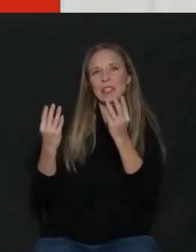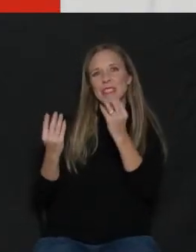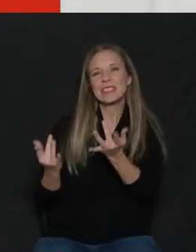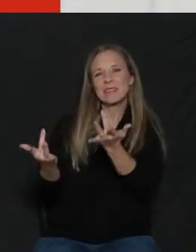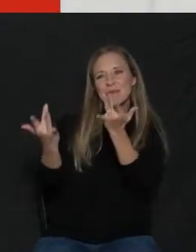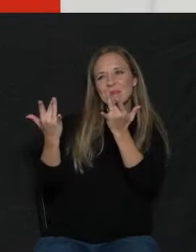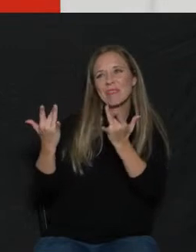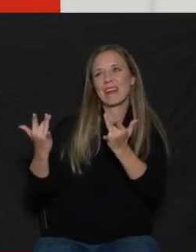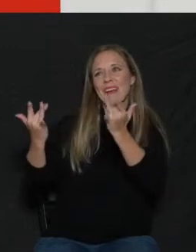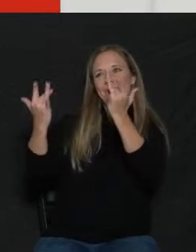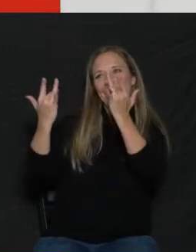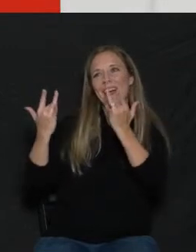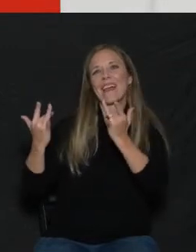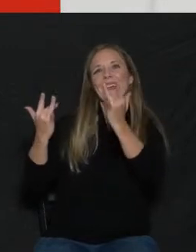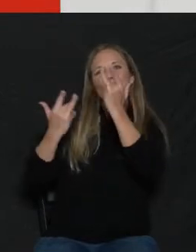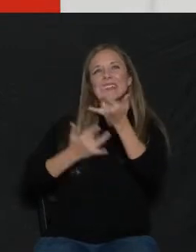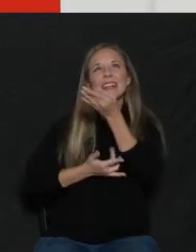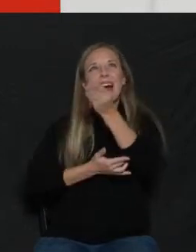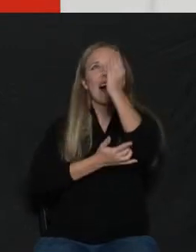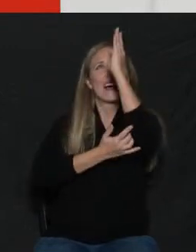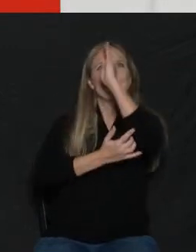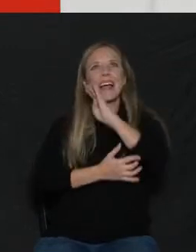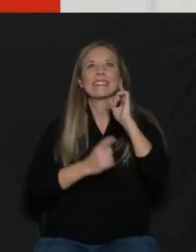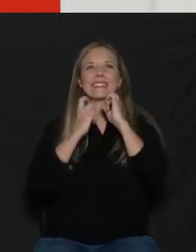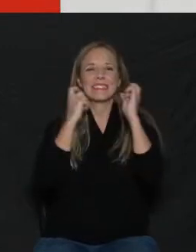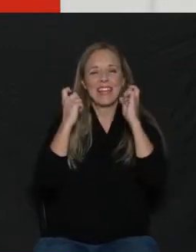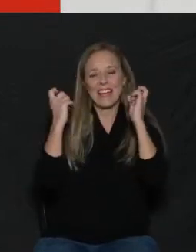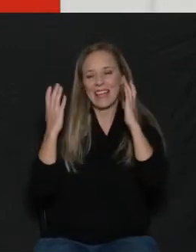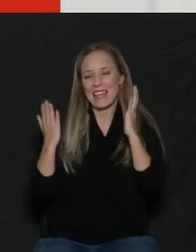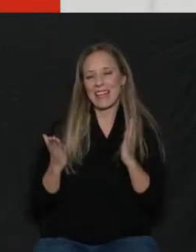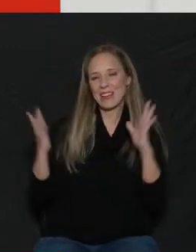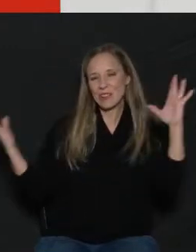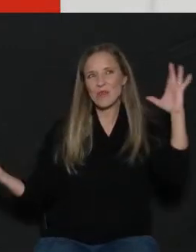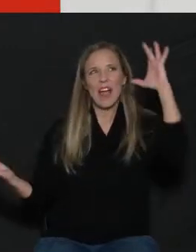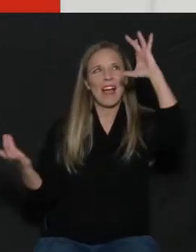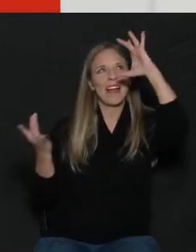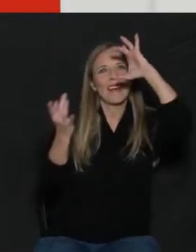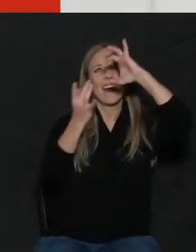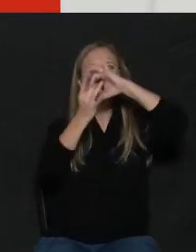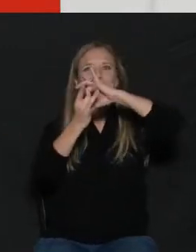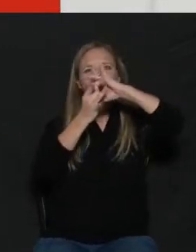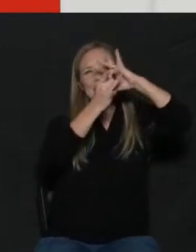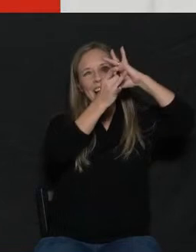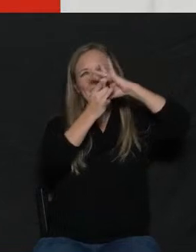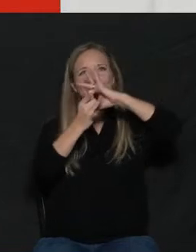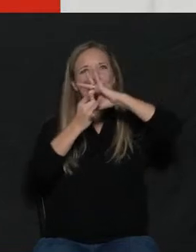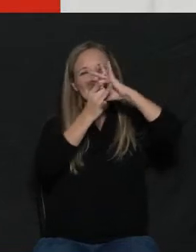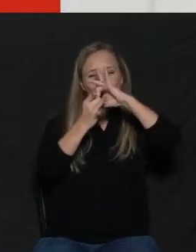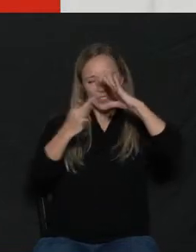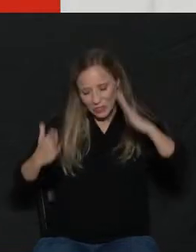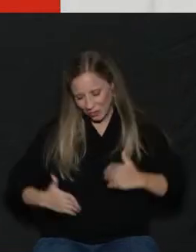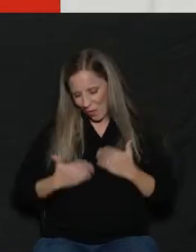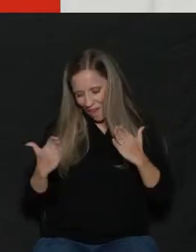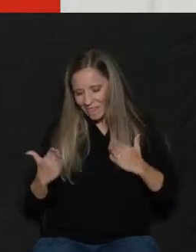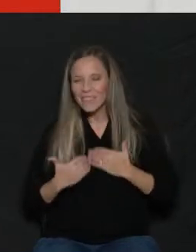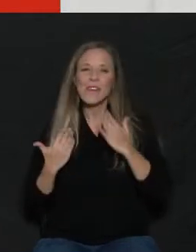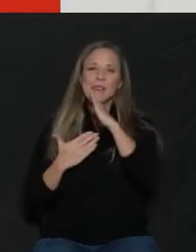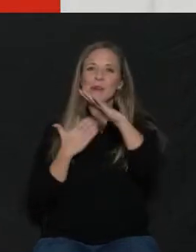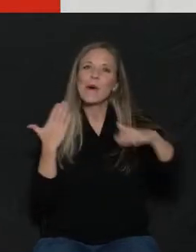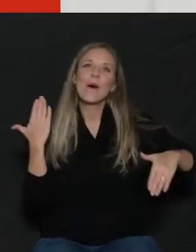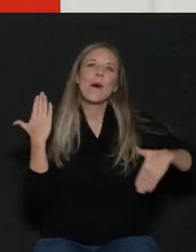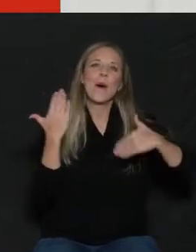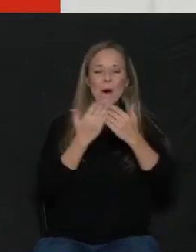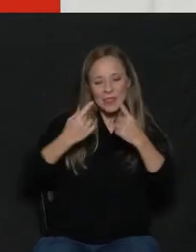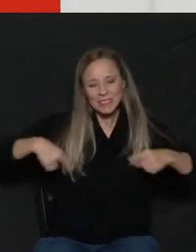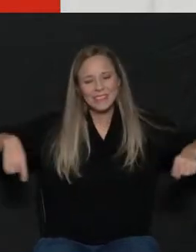and mercy mild, God and sinners reconciled.